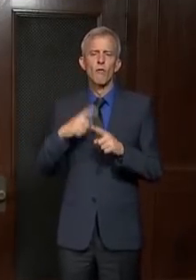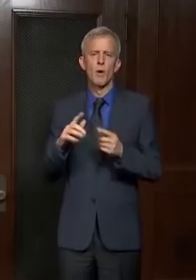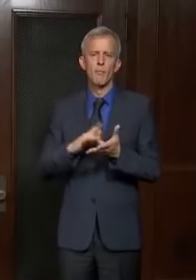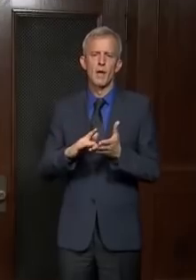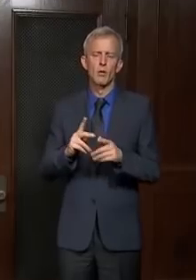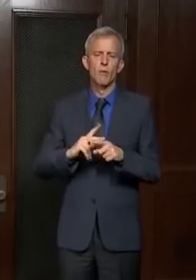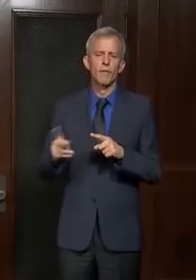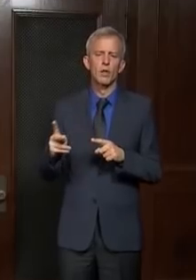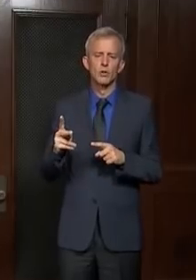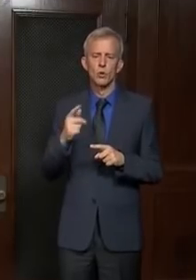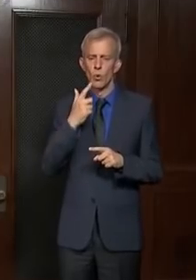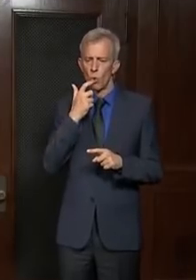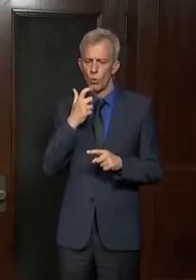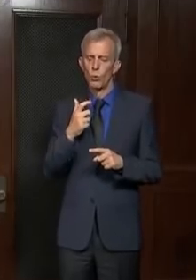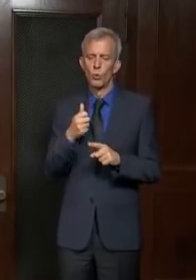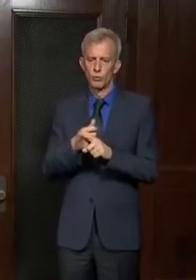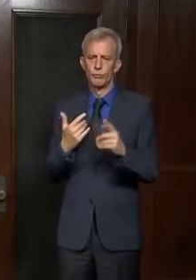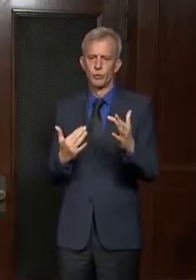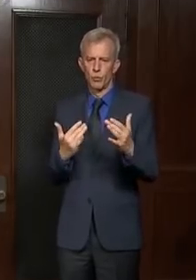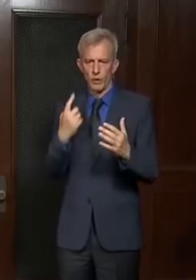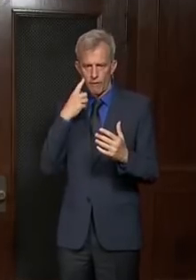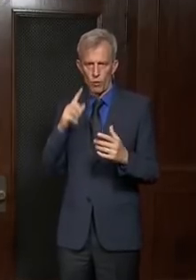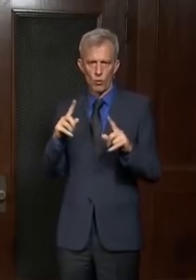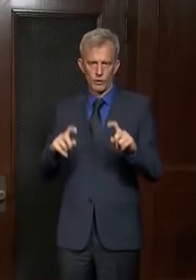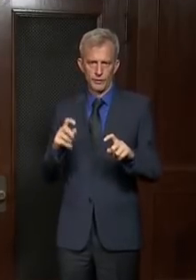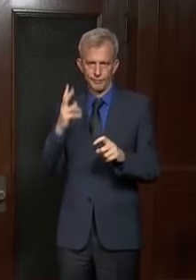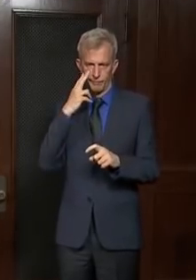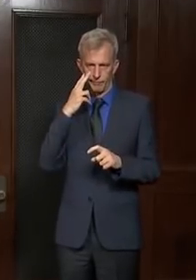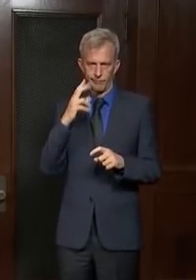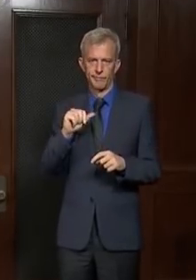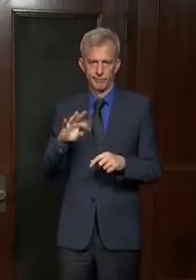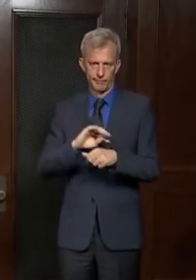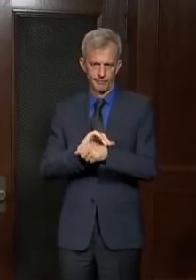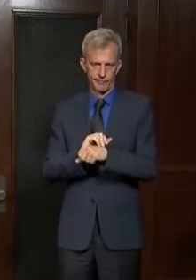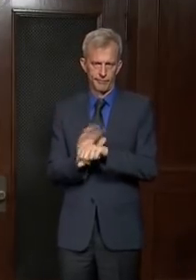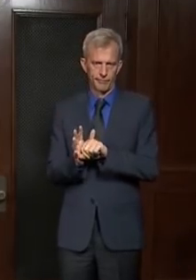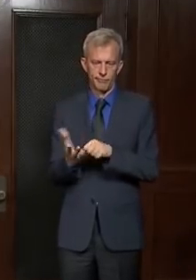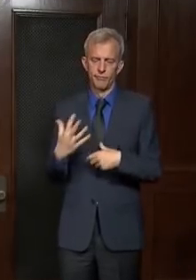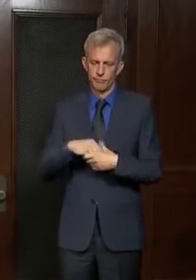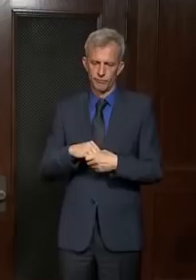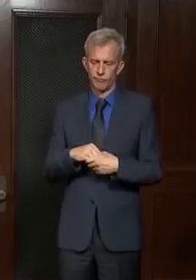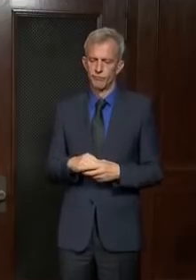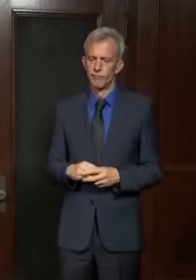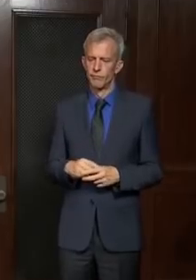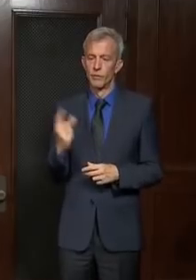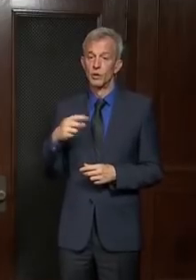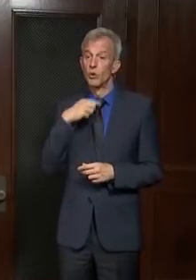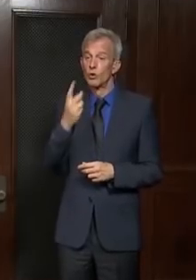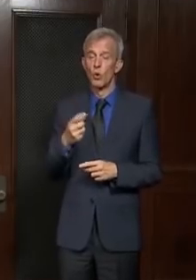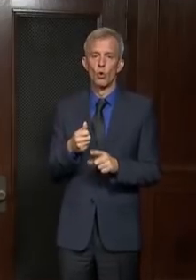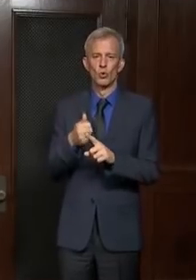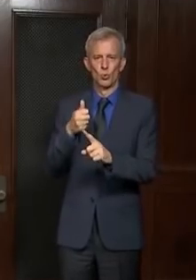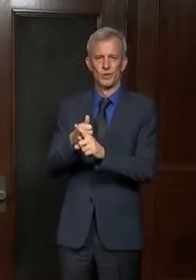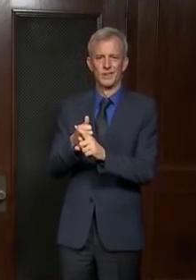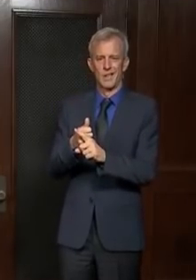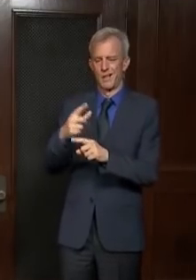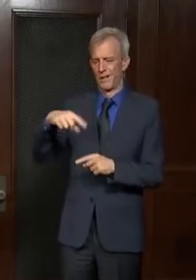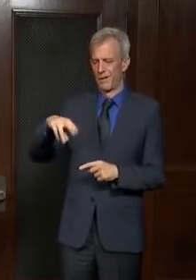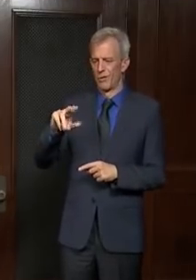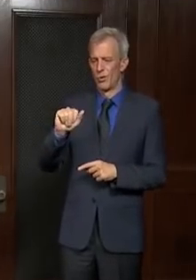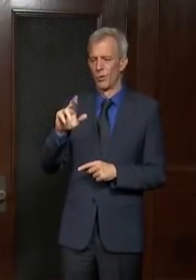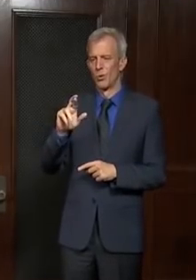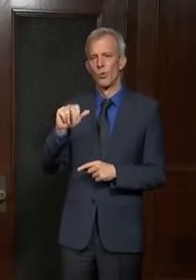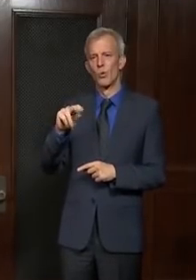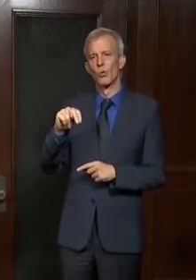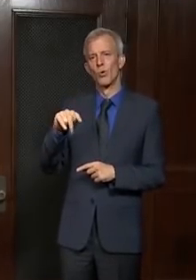who's awaiting her test to find out if she's positive, and she was told to self-quarantine for 2 weeks. The problem